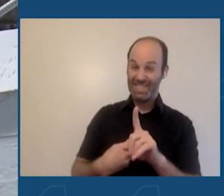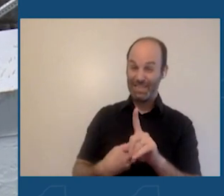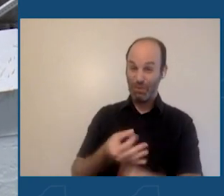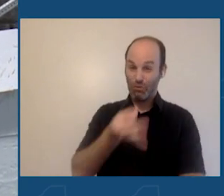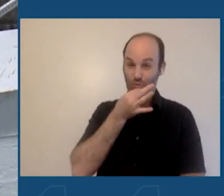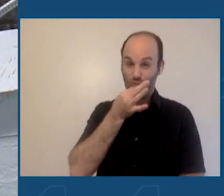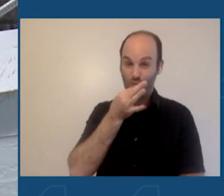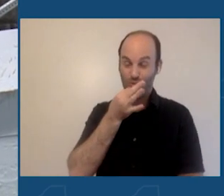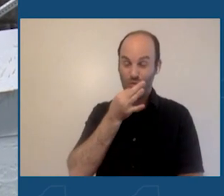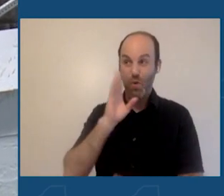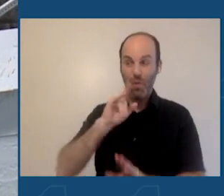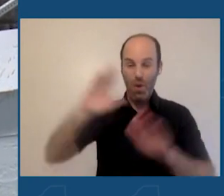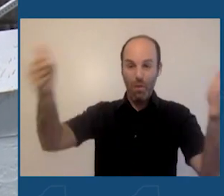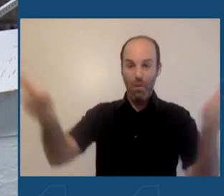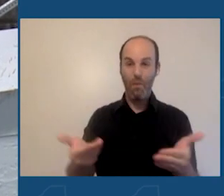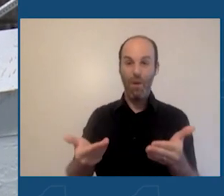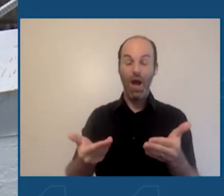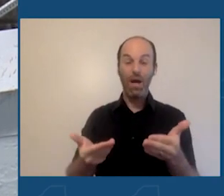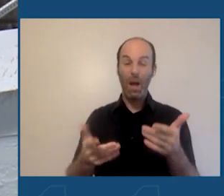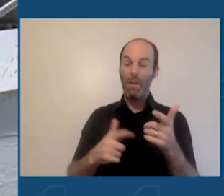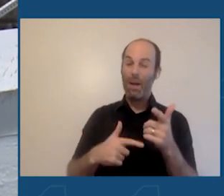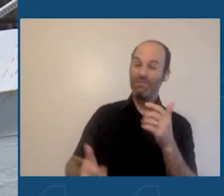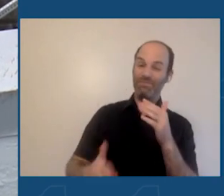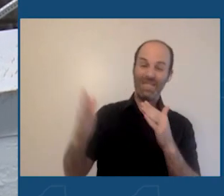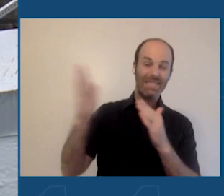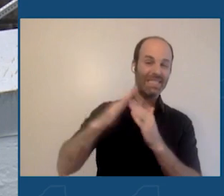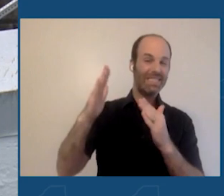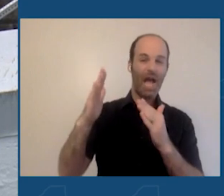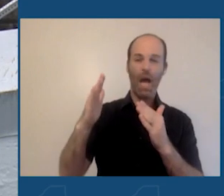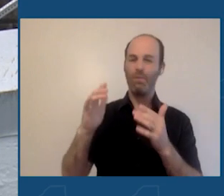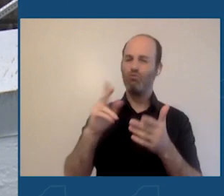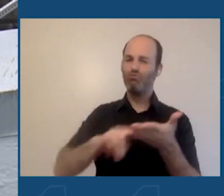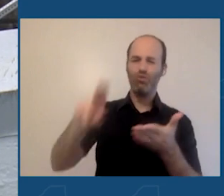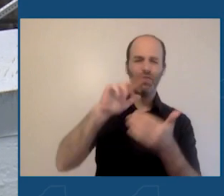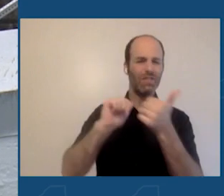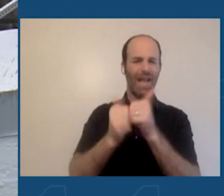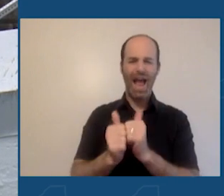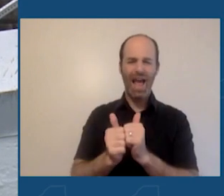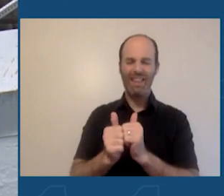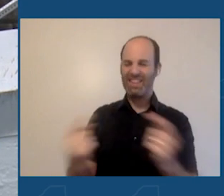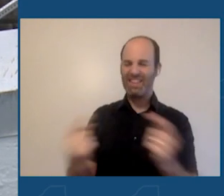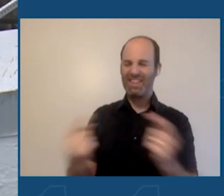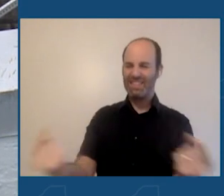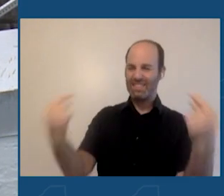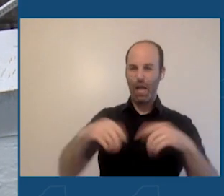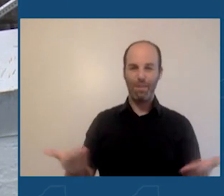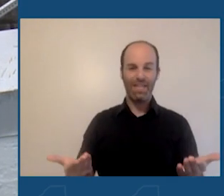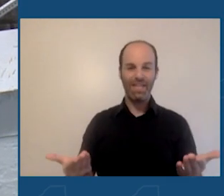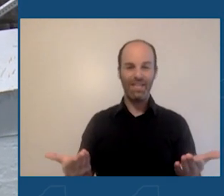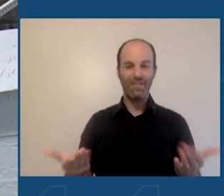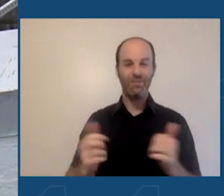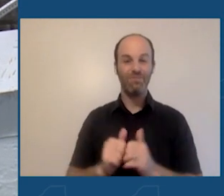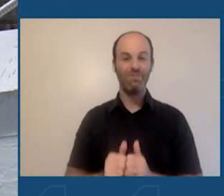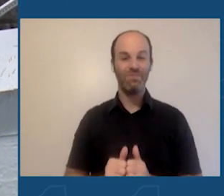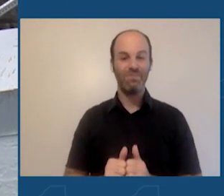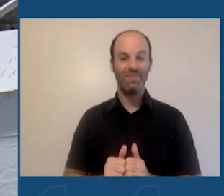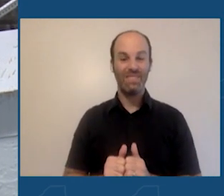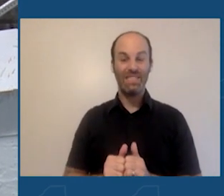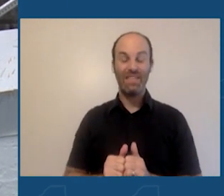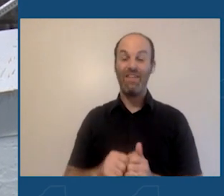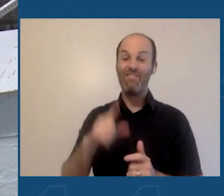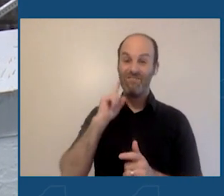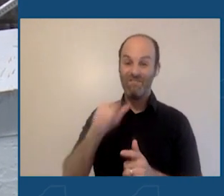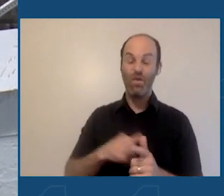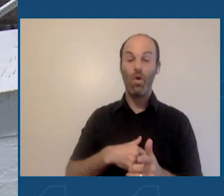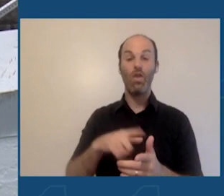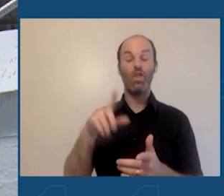of the world's finest university athletes to our beloved North Country region for the Lake Placid 2023 FISU World